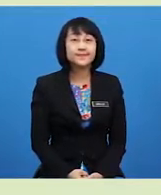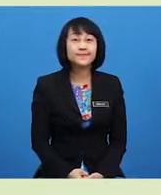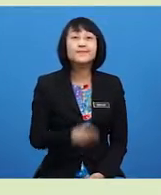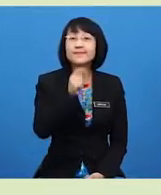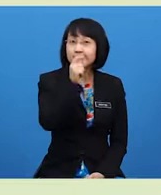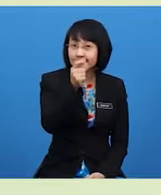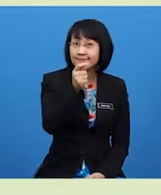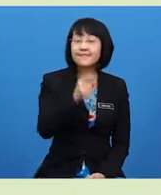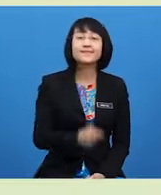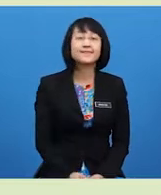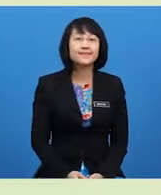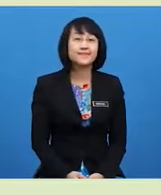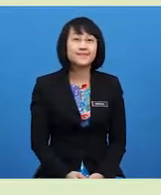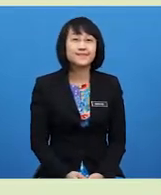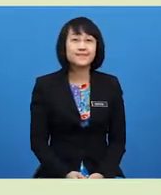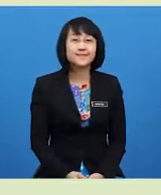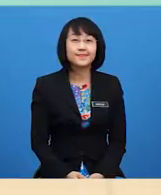It's true.